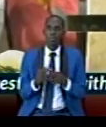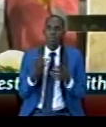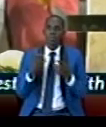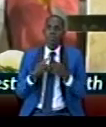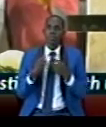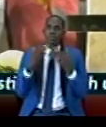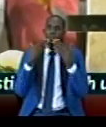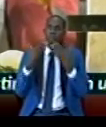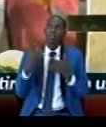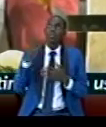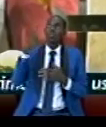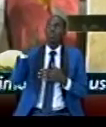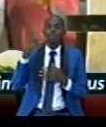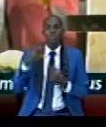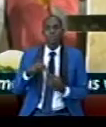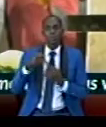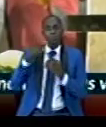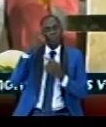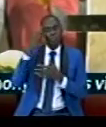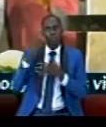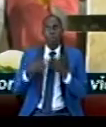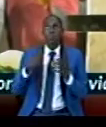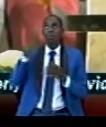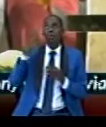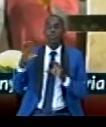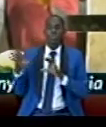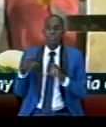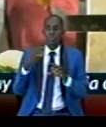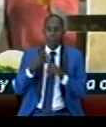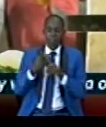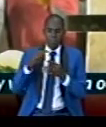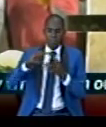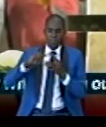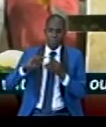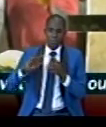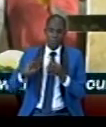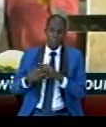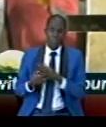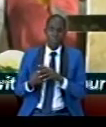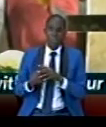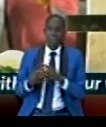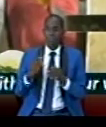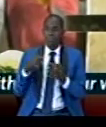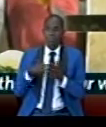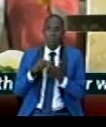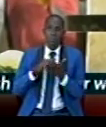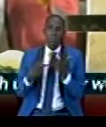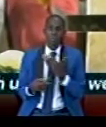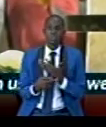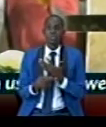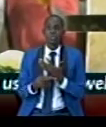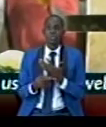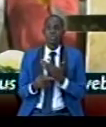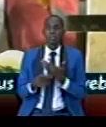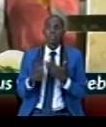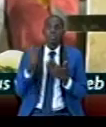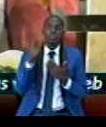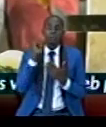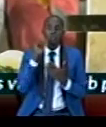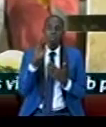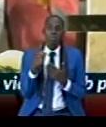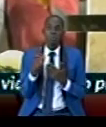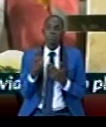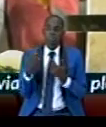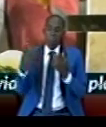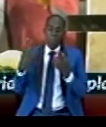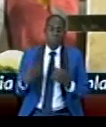Lord specially for what he did in my life from the beginning of this program. Going for this program, I went hopelessly. I was not